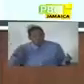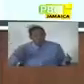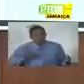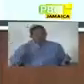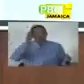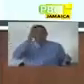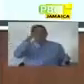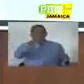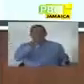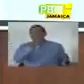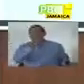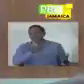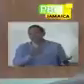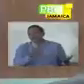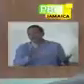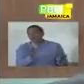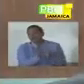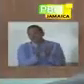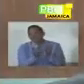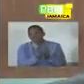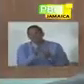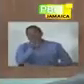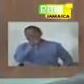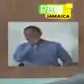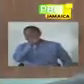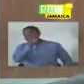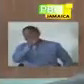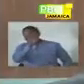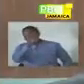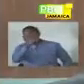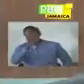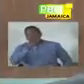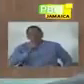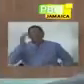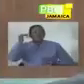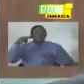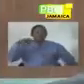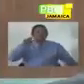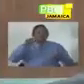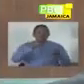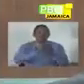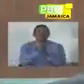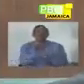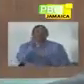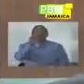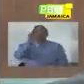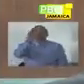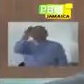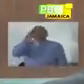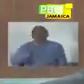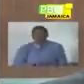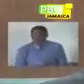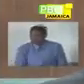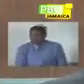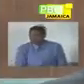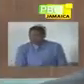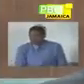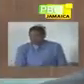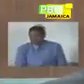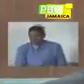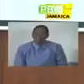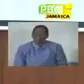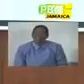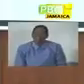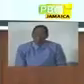turn 89 Old Hope Road in a museum. One make them vex. Two me no make friend of money me